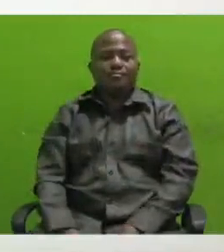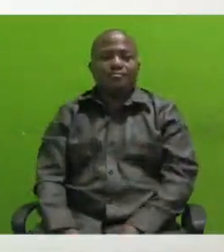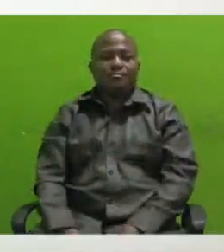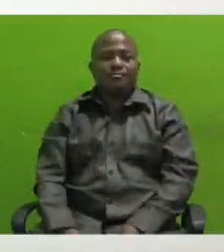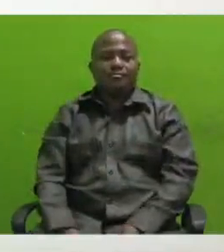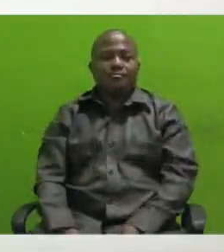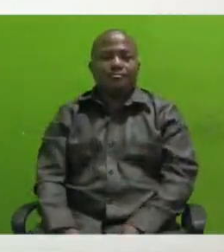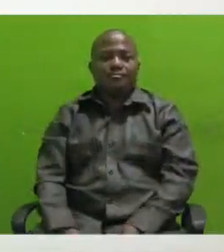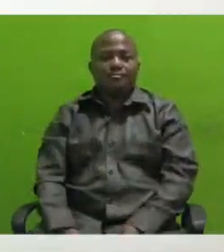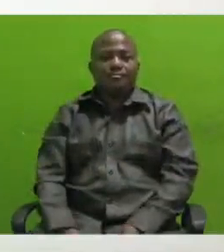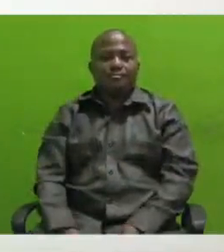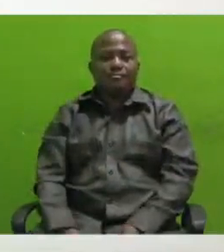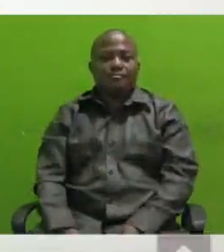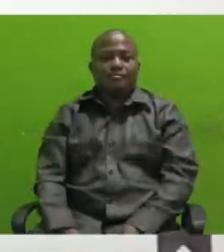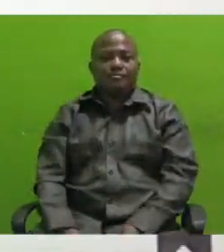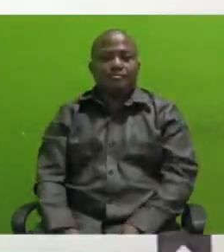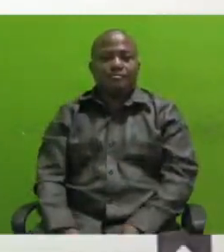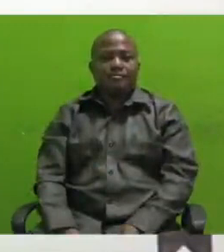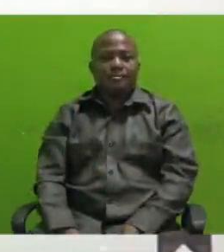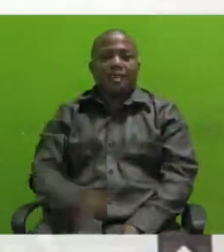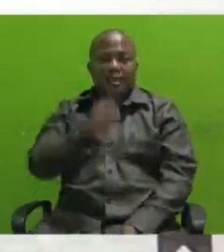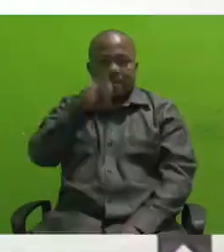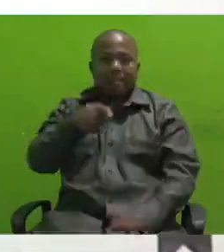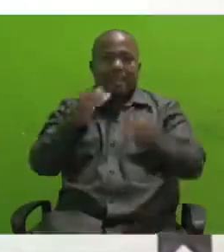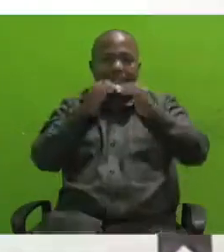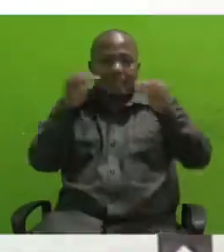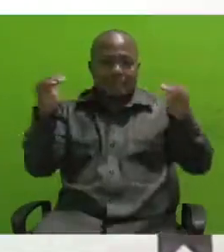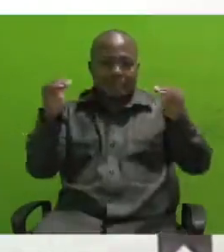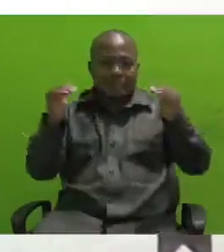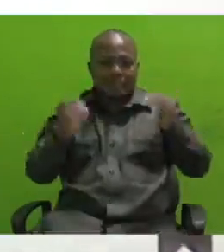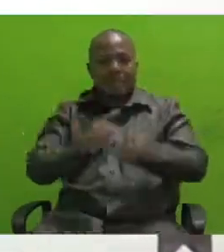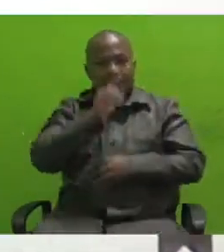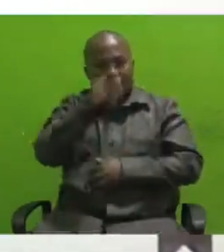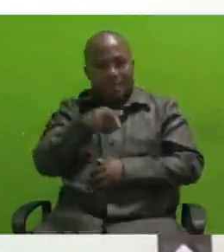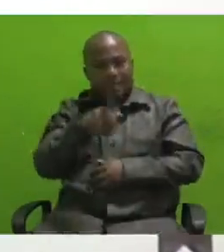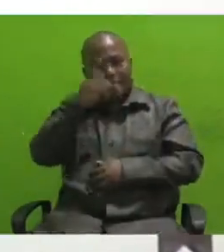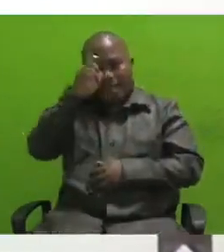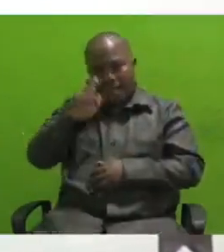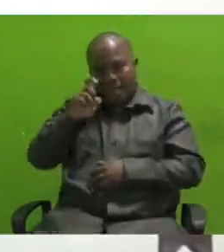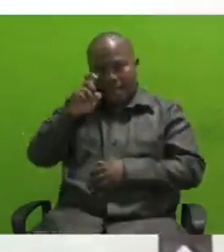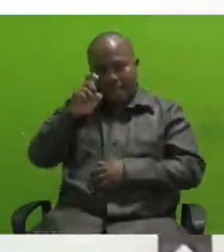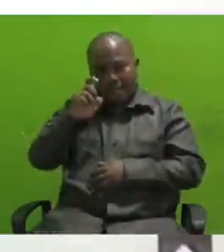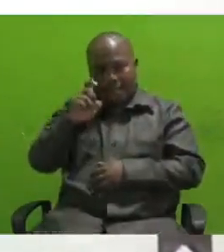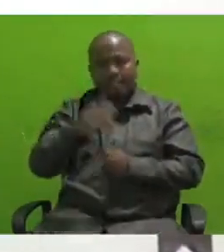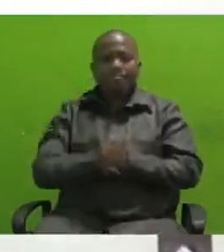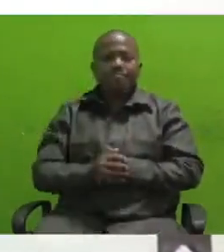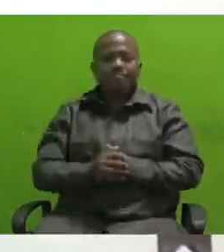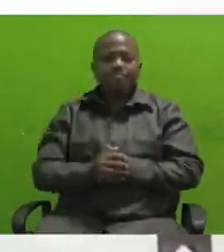perfect square. And this is the same as writing x plus